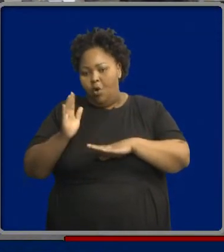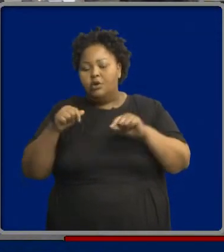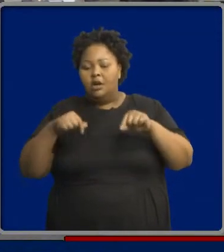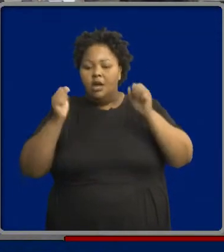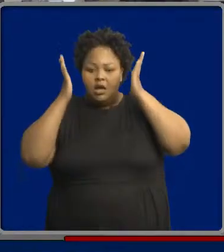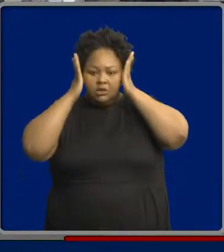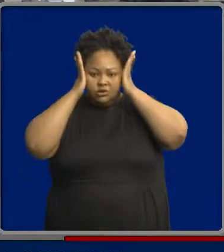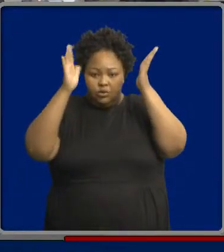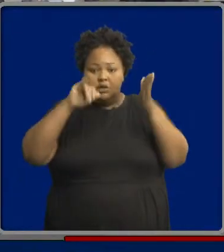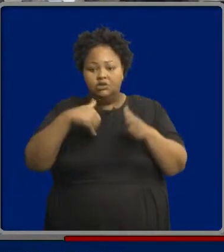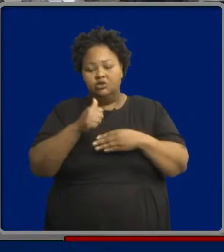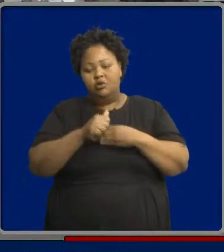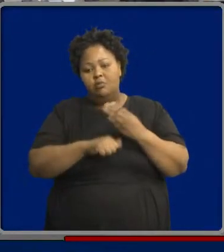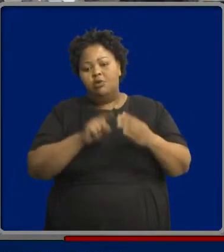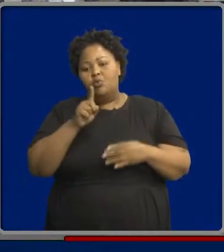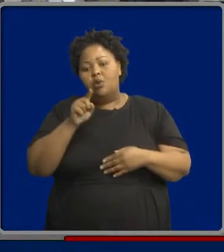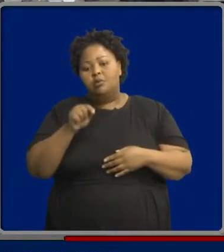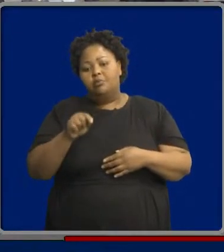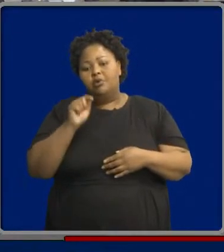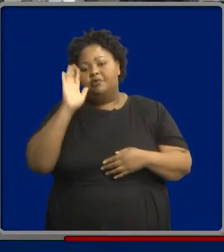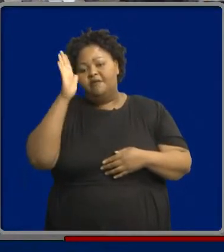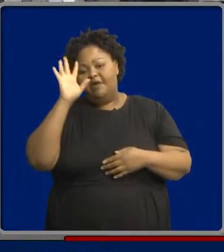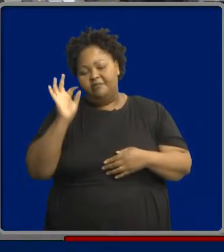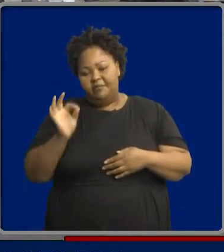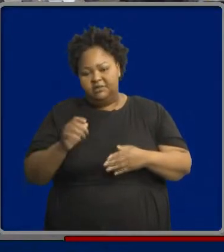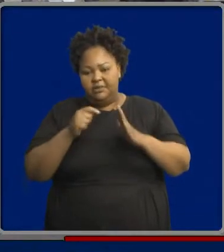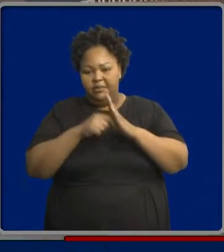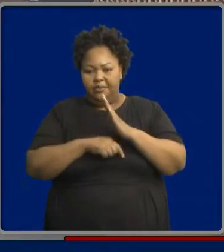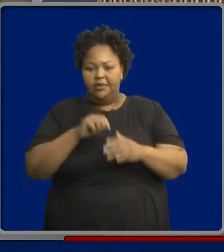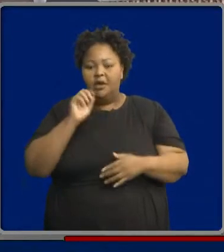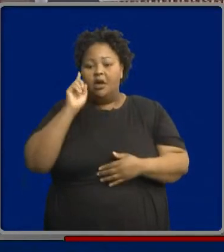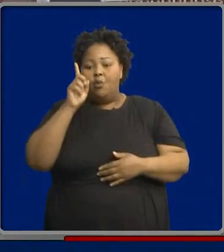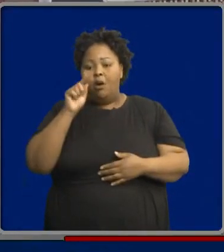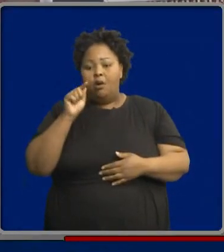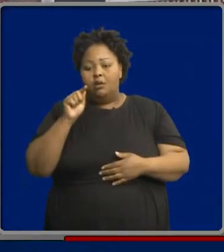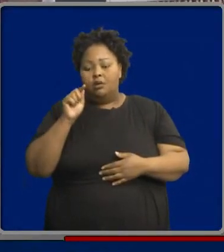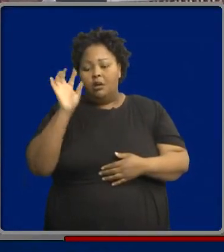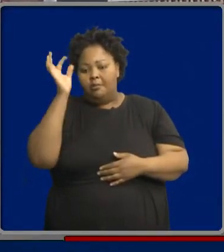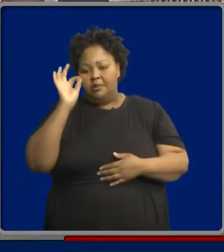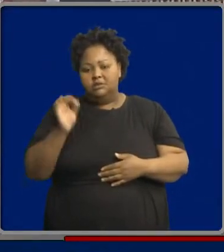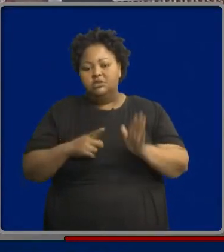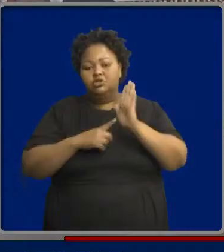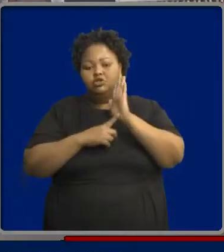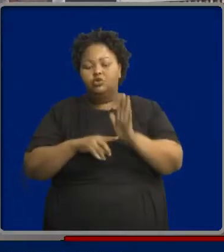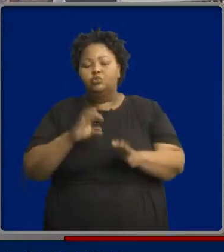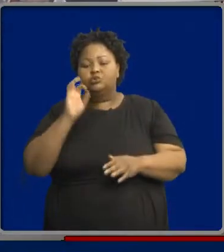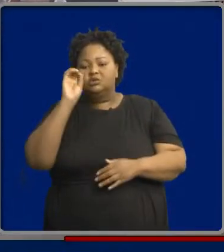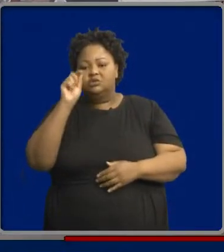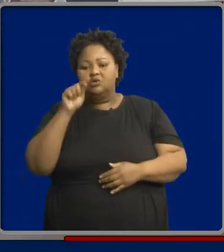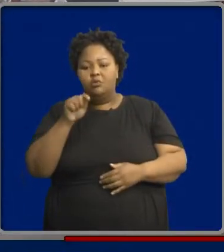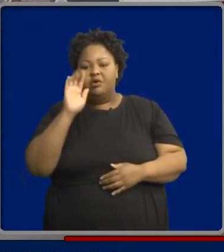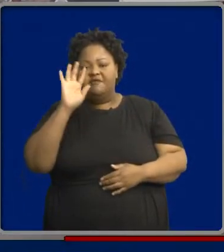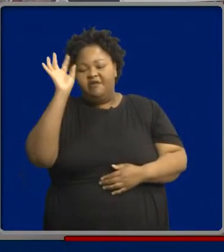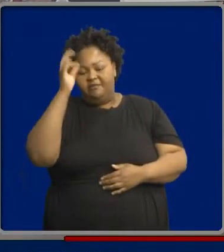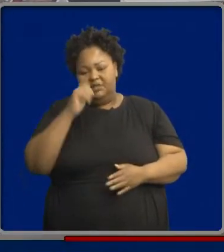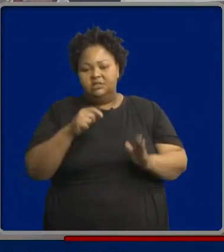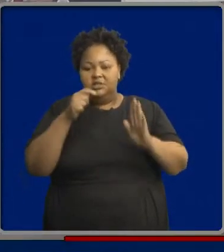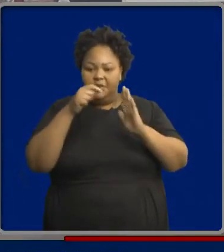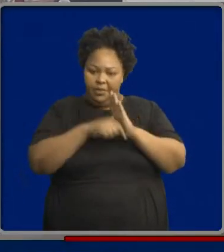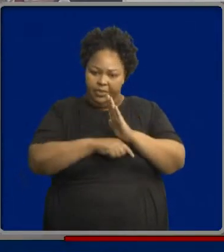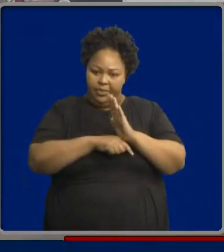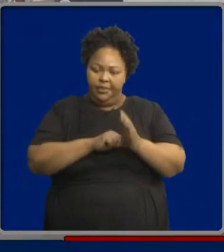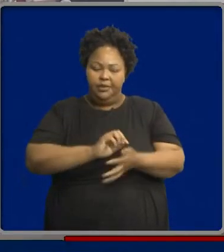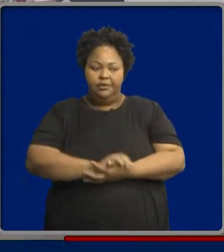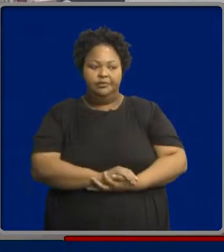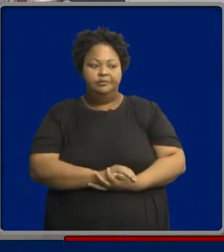to 1%. This shows a 0.5% slower growth than predicted for this year.